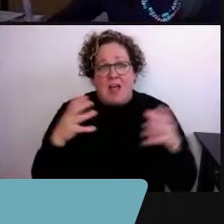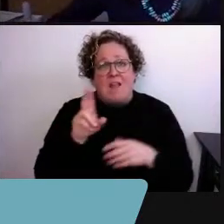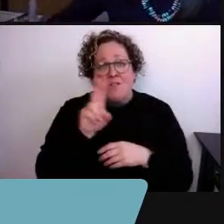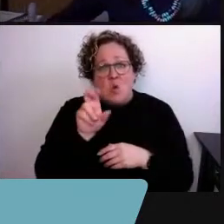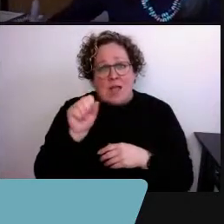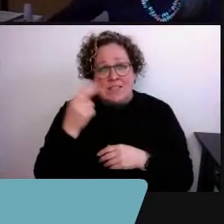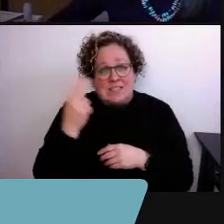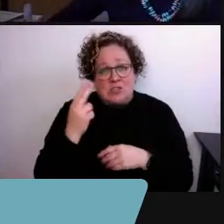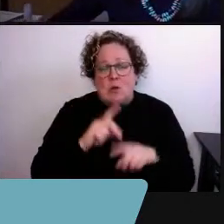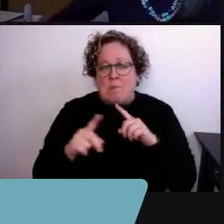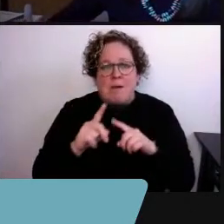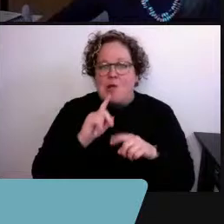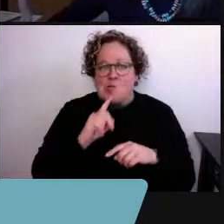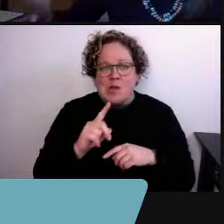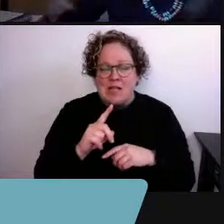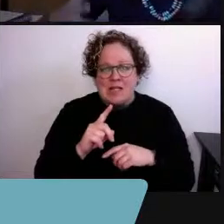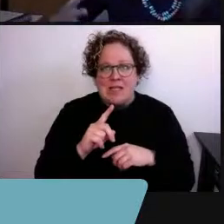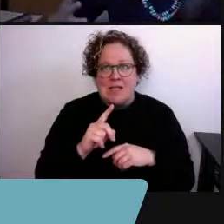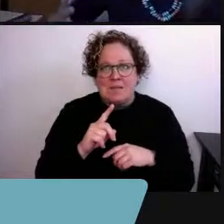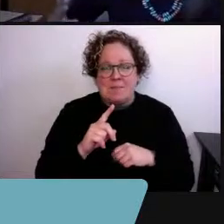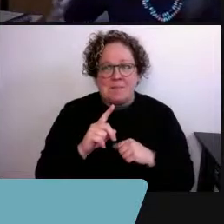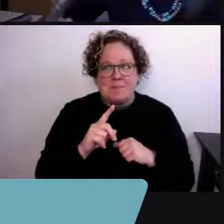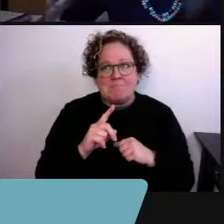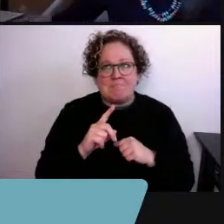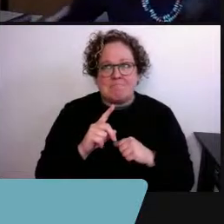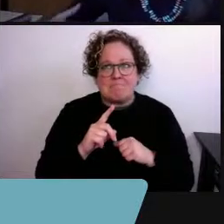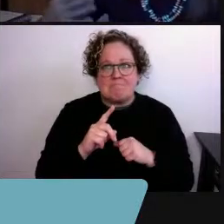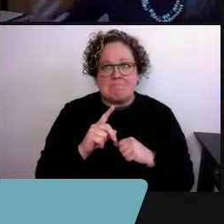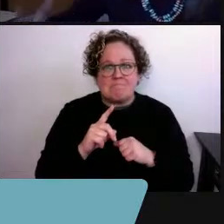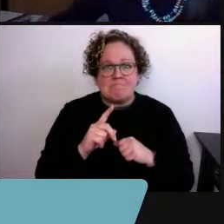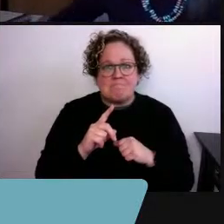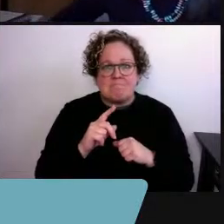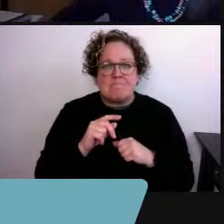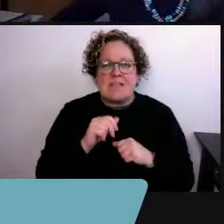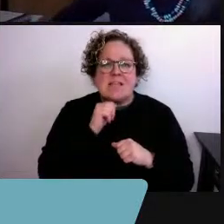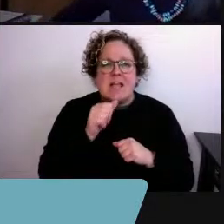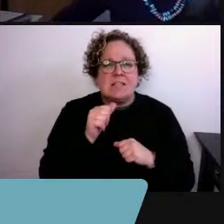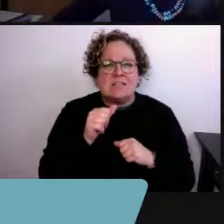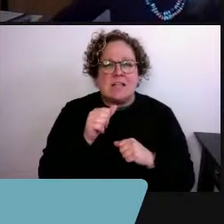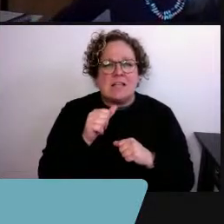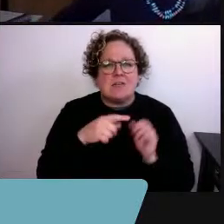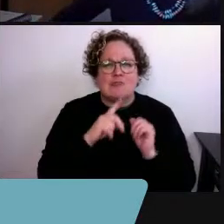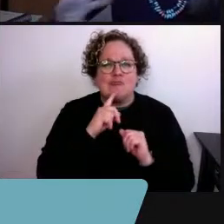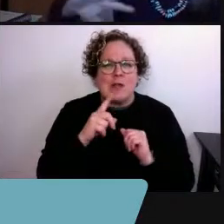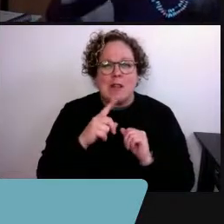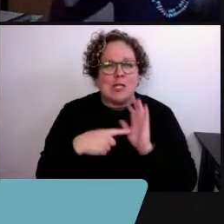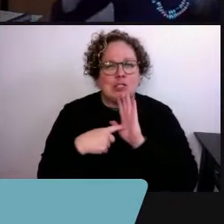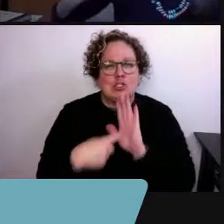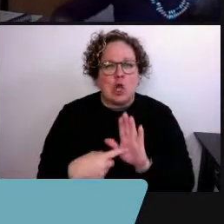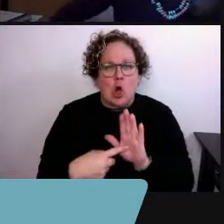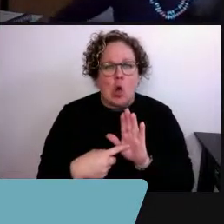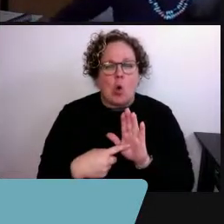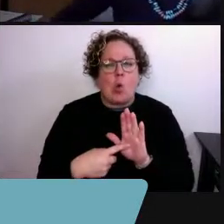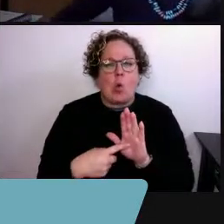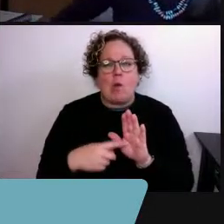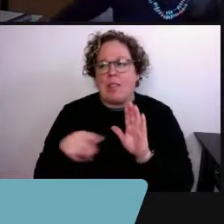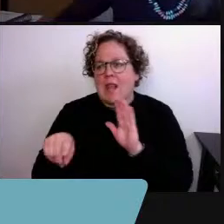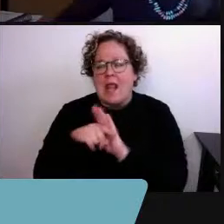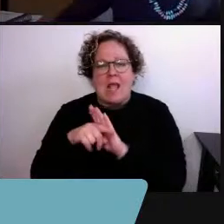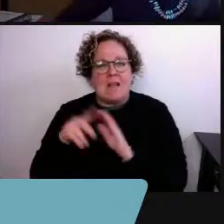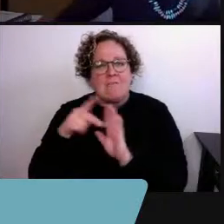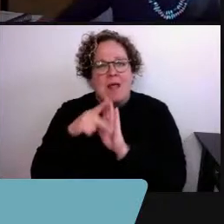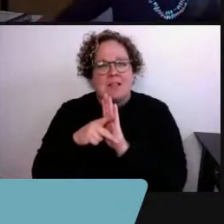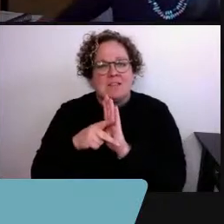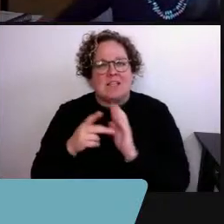so often leaves out the negative policies and things that or shows just one side of that